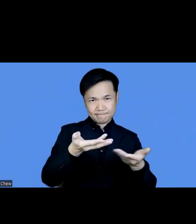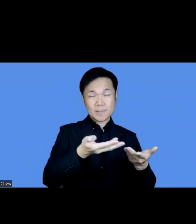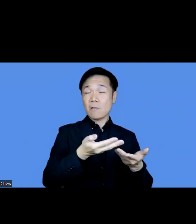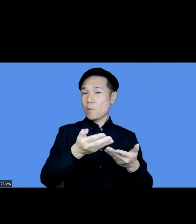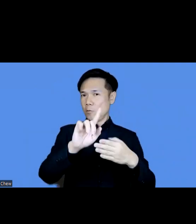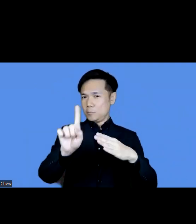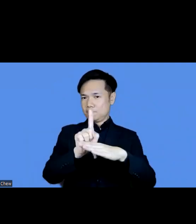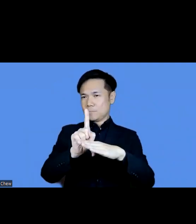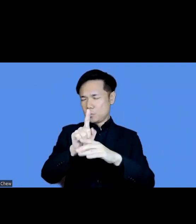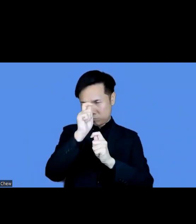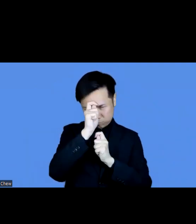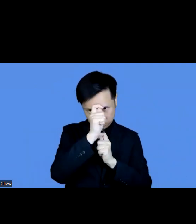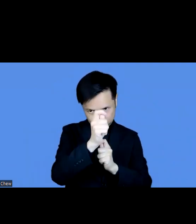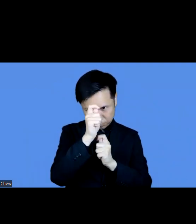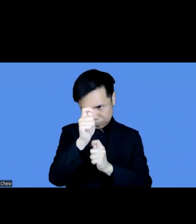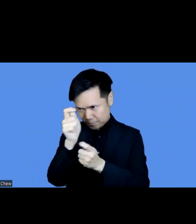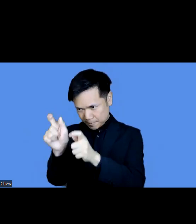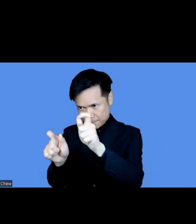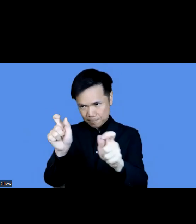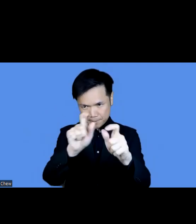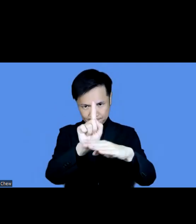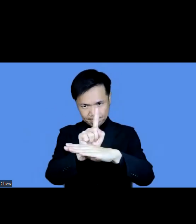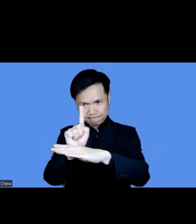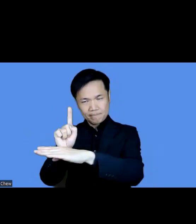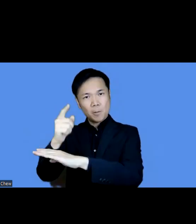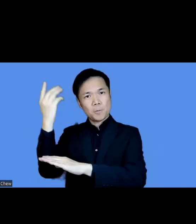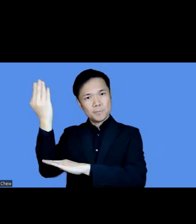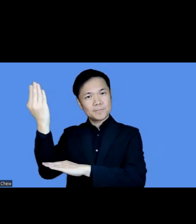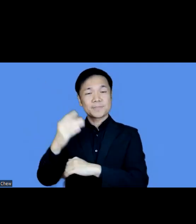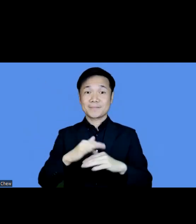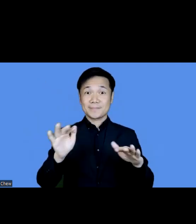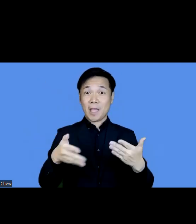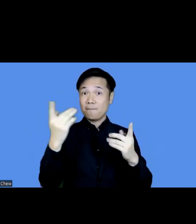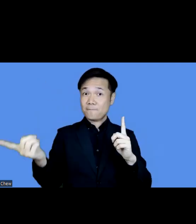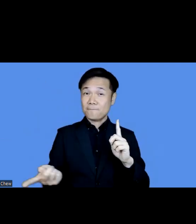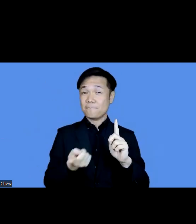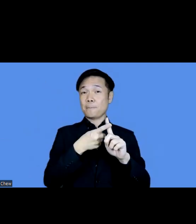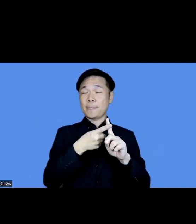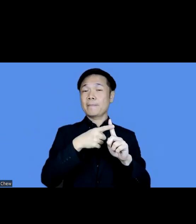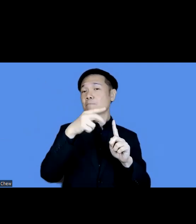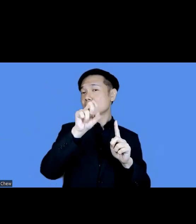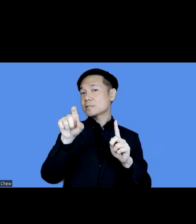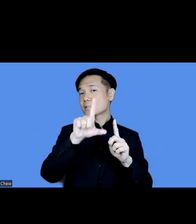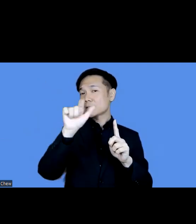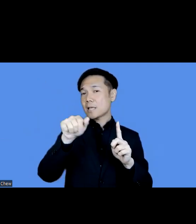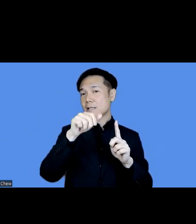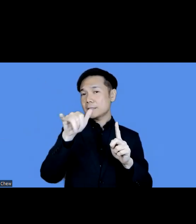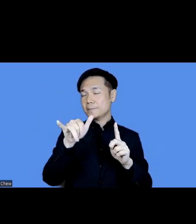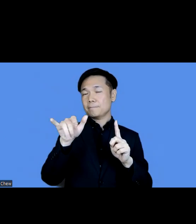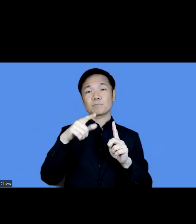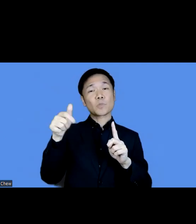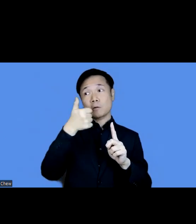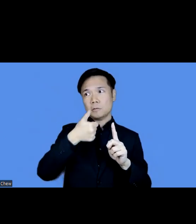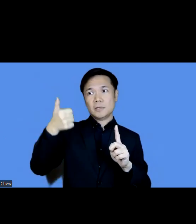guests, distinguished panelists. So with no further ado, let me introduce Sally Dutta, the Chief